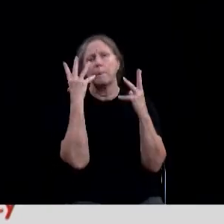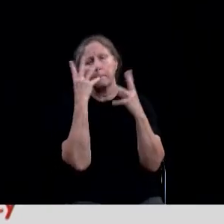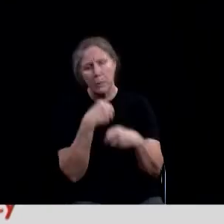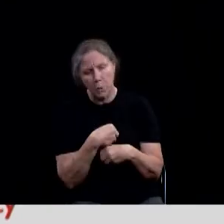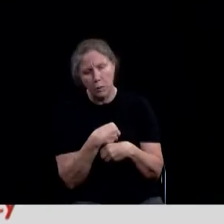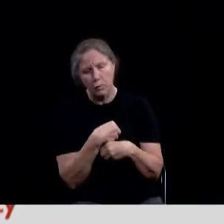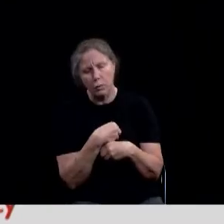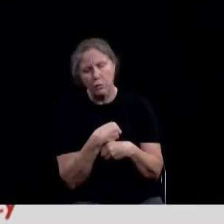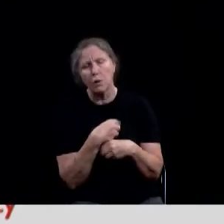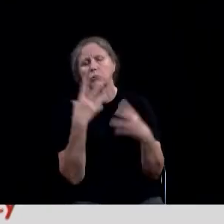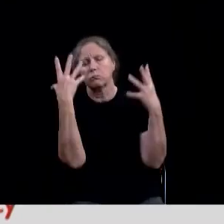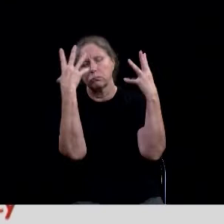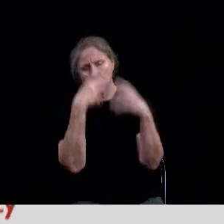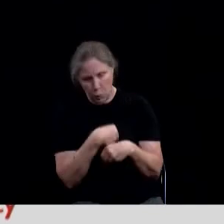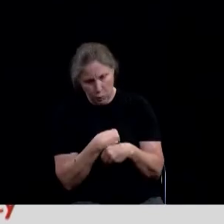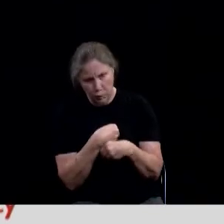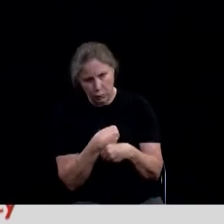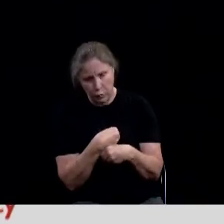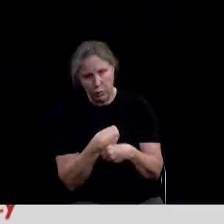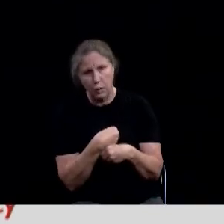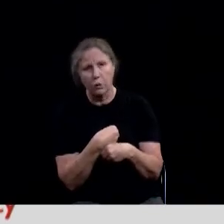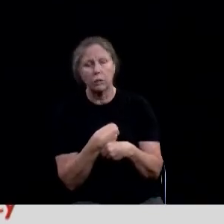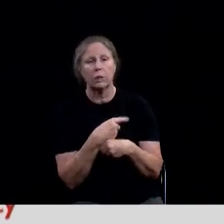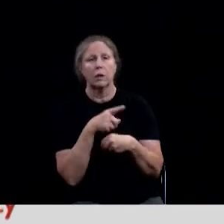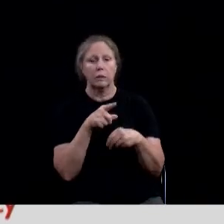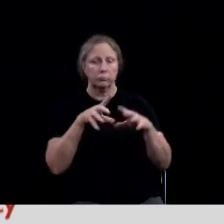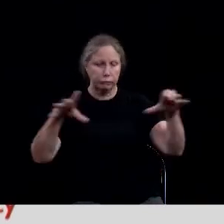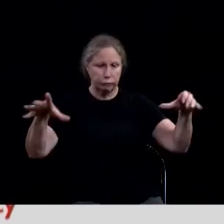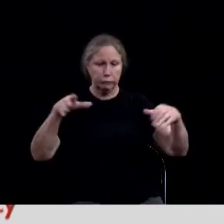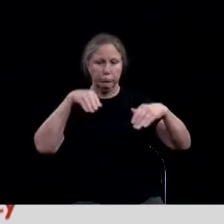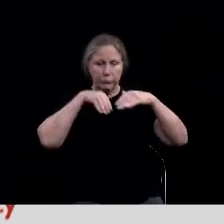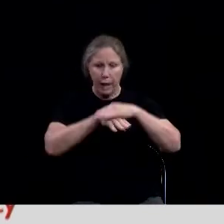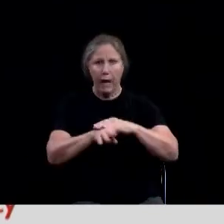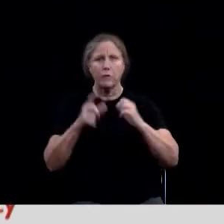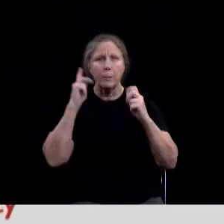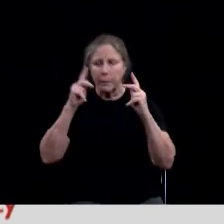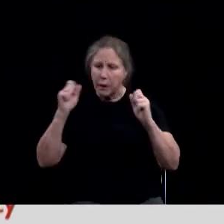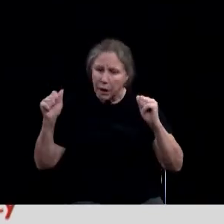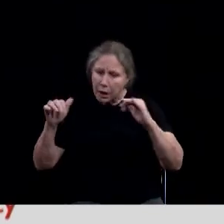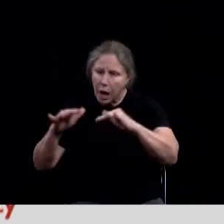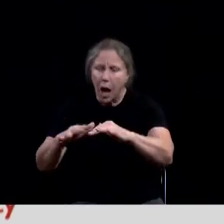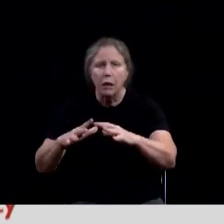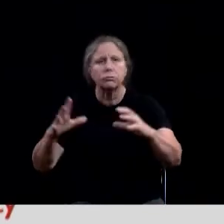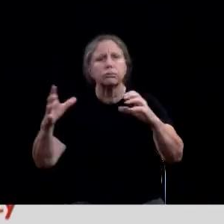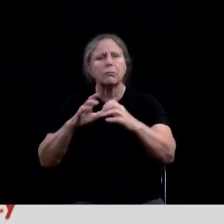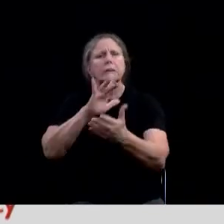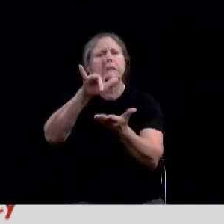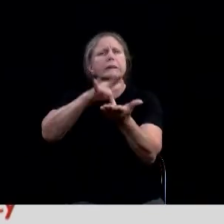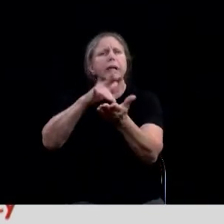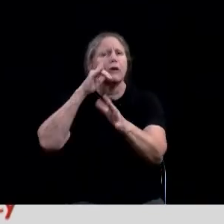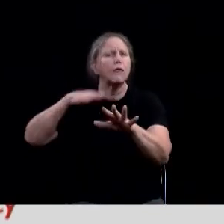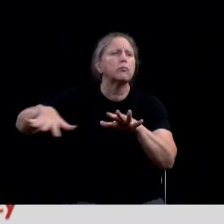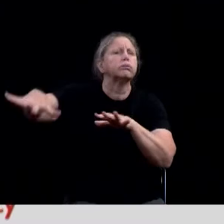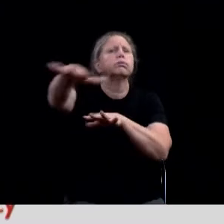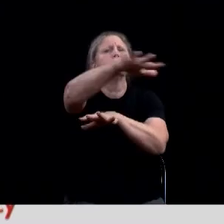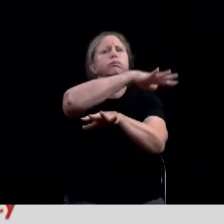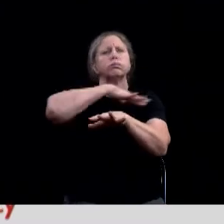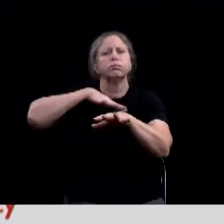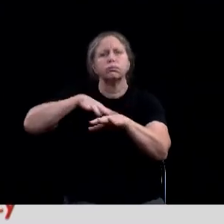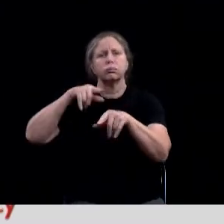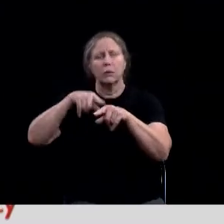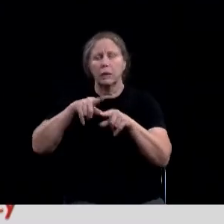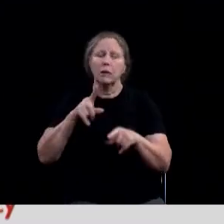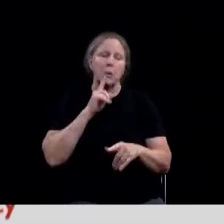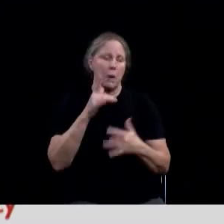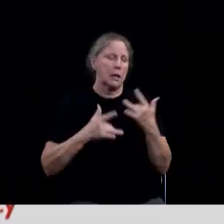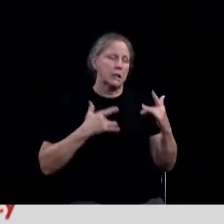entryway, gathering space, and sort of hub for that community. So could not be more excited. It looks fantastic. Super